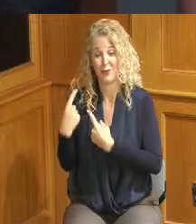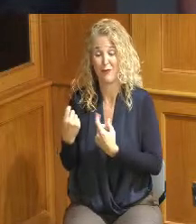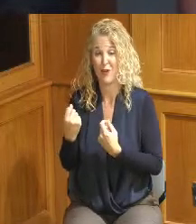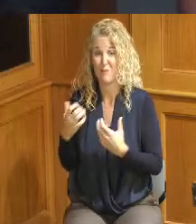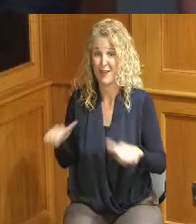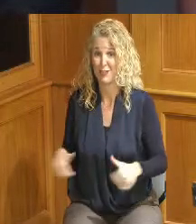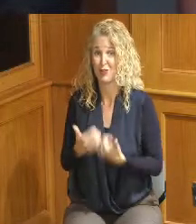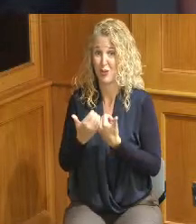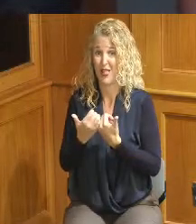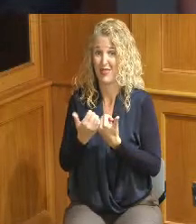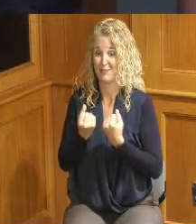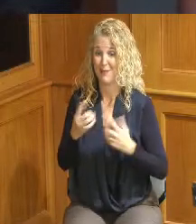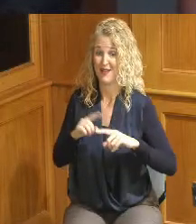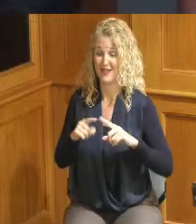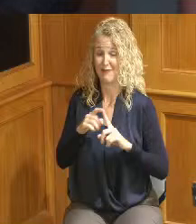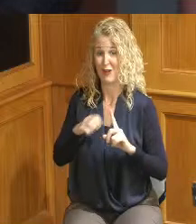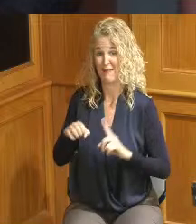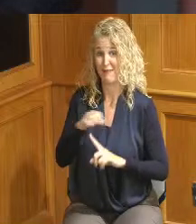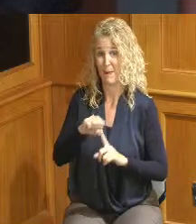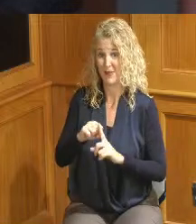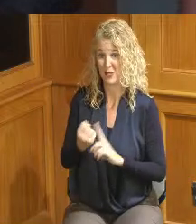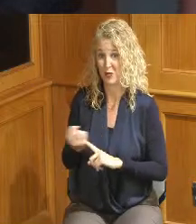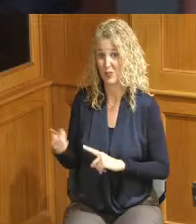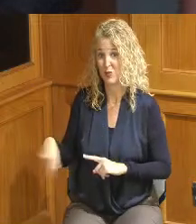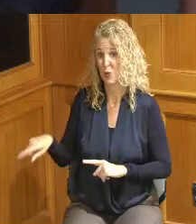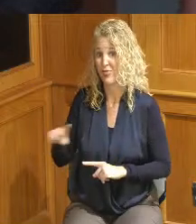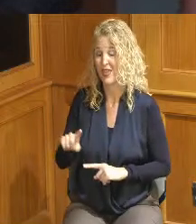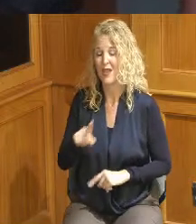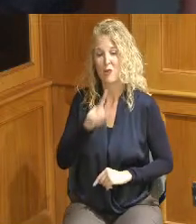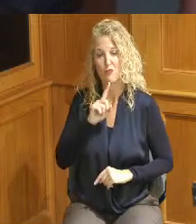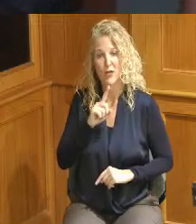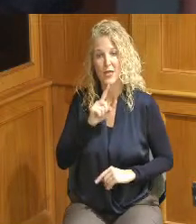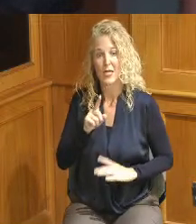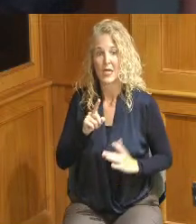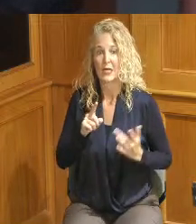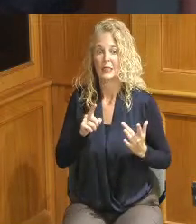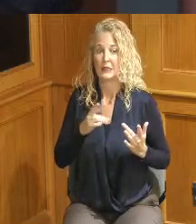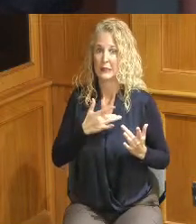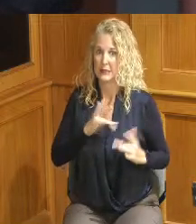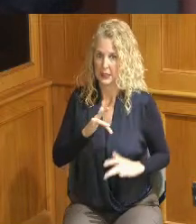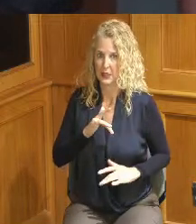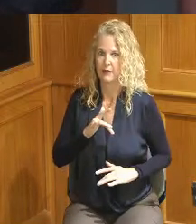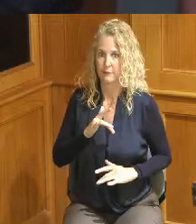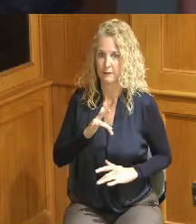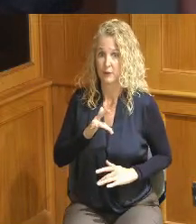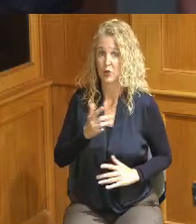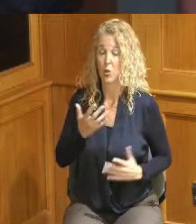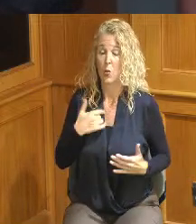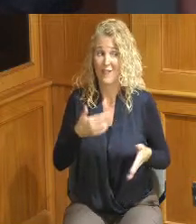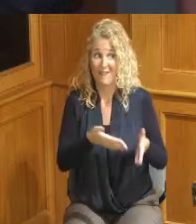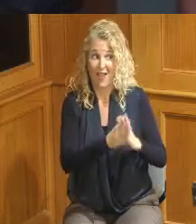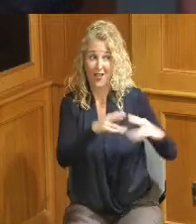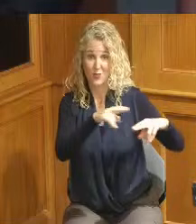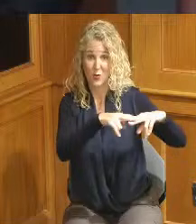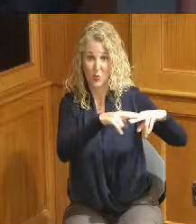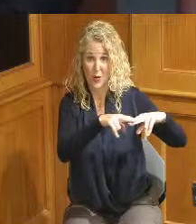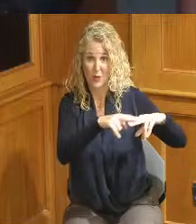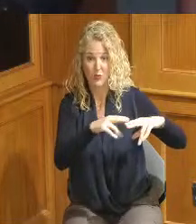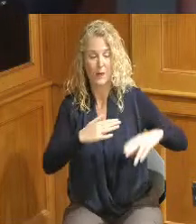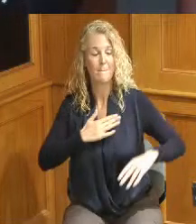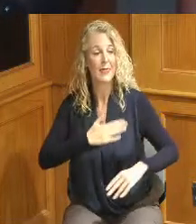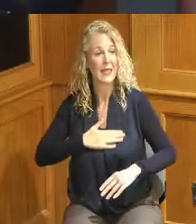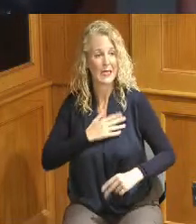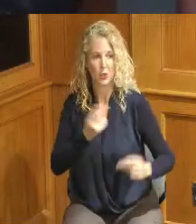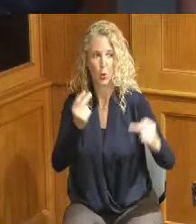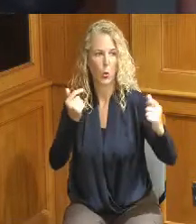with some environmental issues out there, and so they're just especially sensitive. So that's why we're asking the railroad to do everything you can to mitigate their